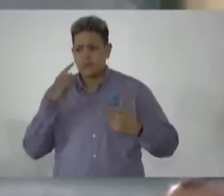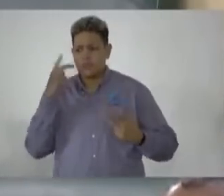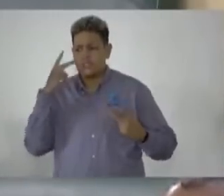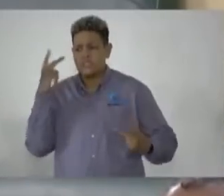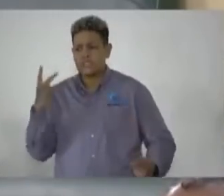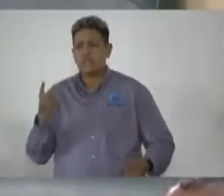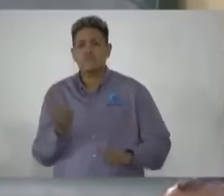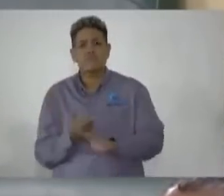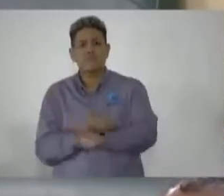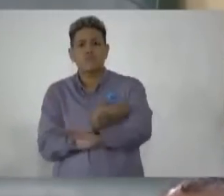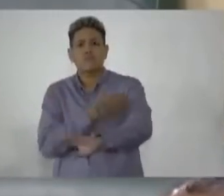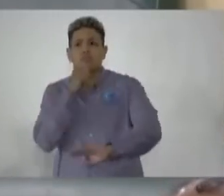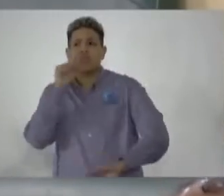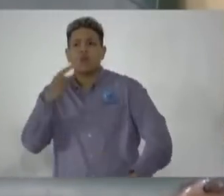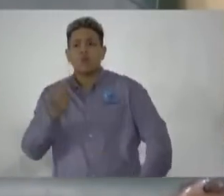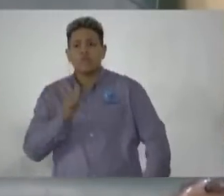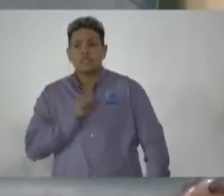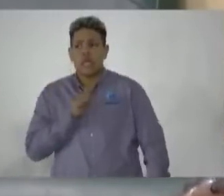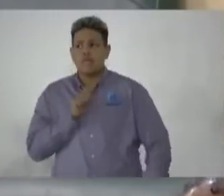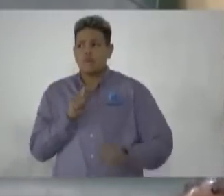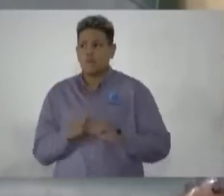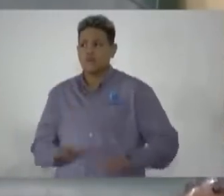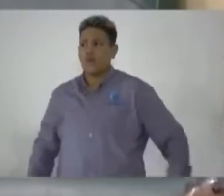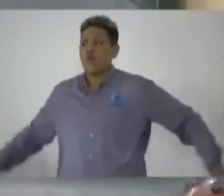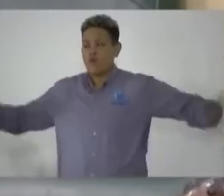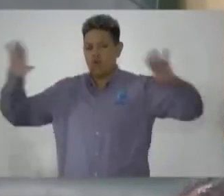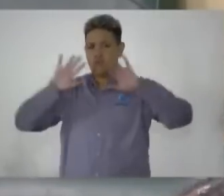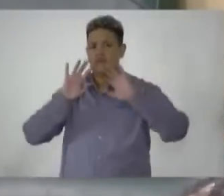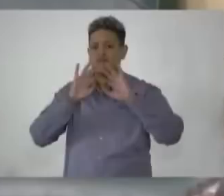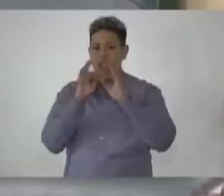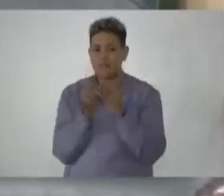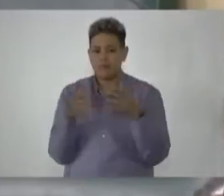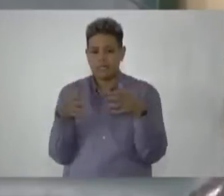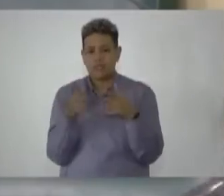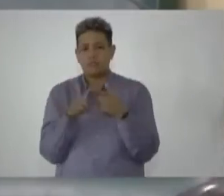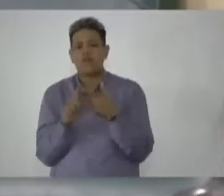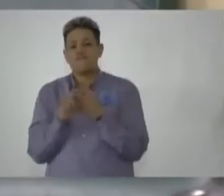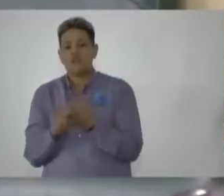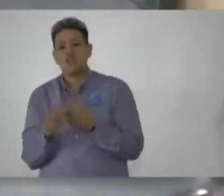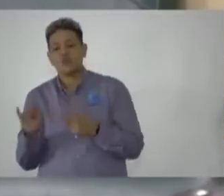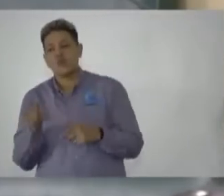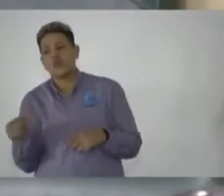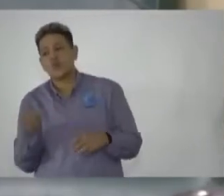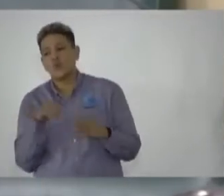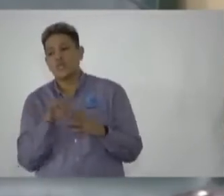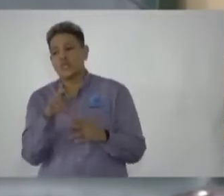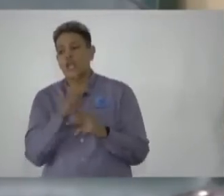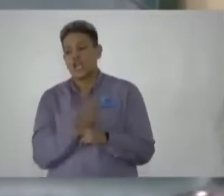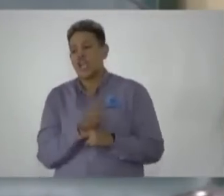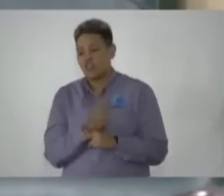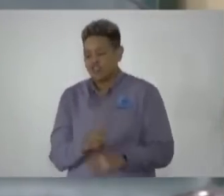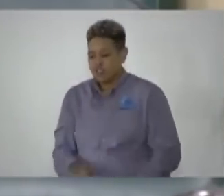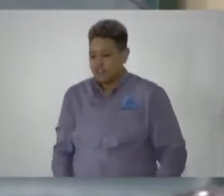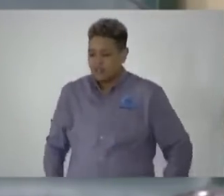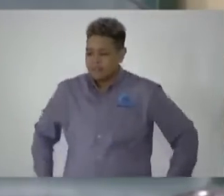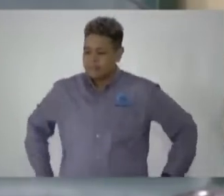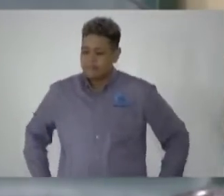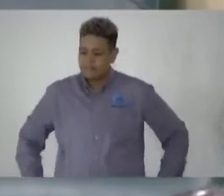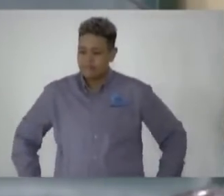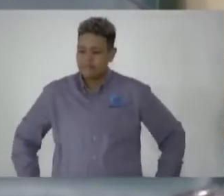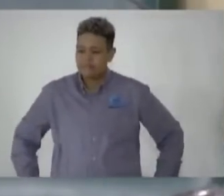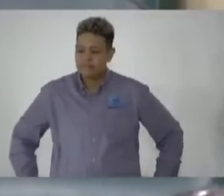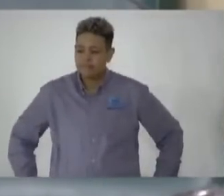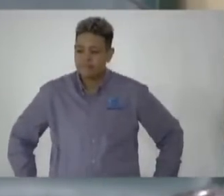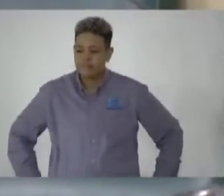to the betterment of not just themselves, but their families and those that are in their care. We